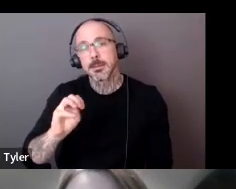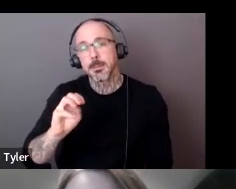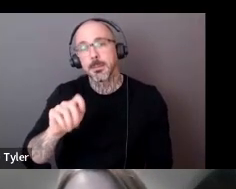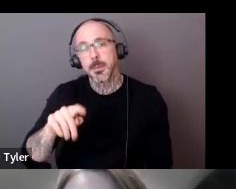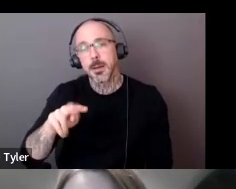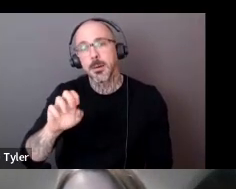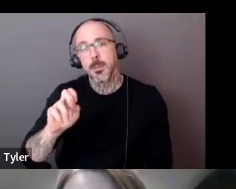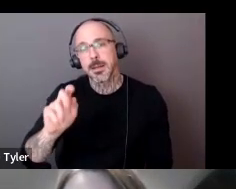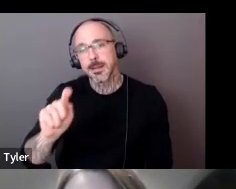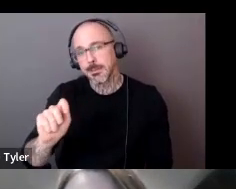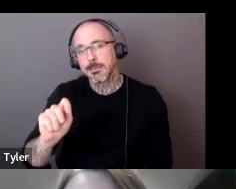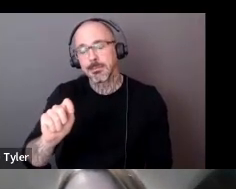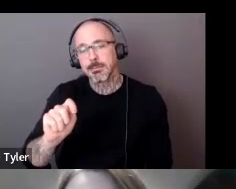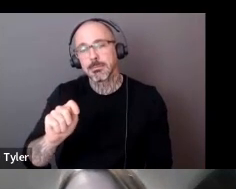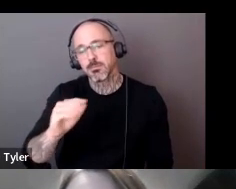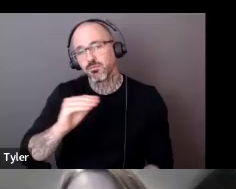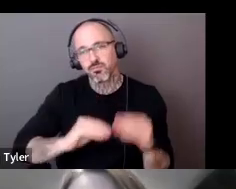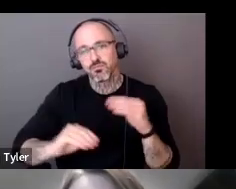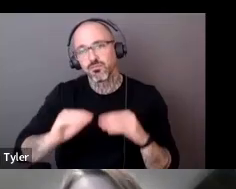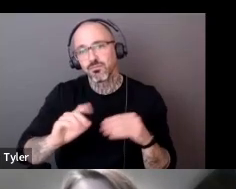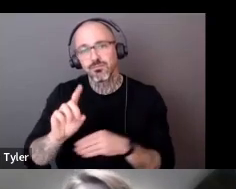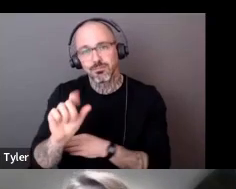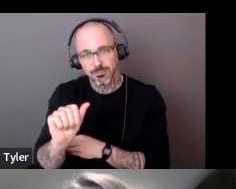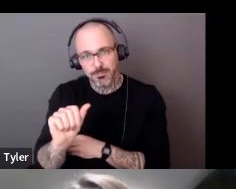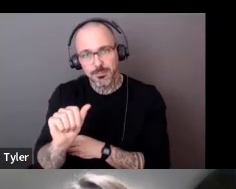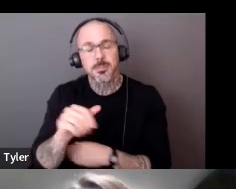lived experience, and then